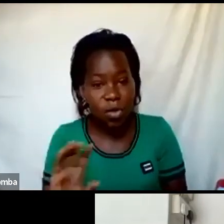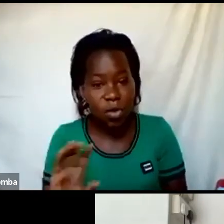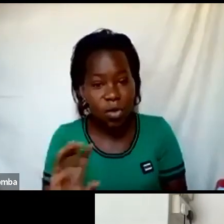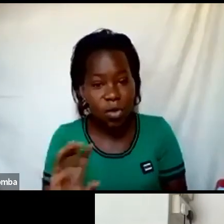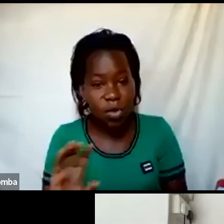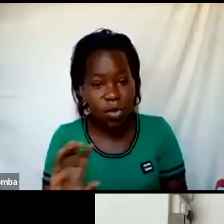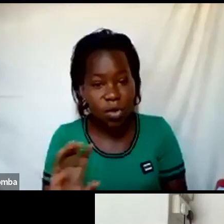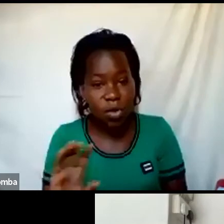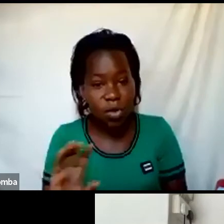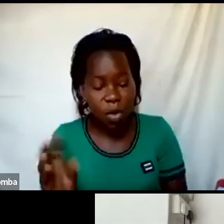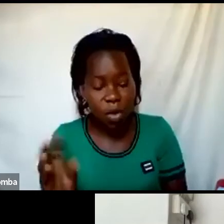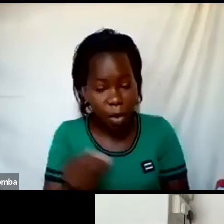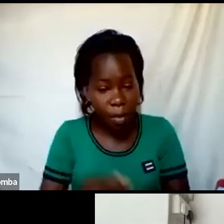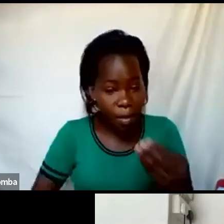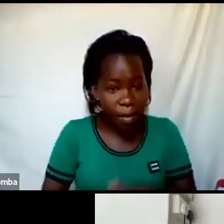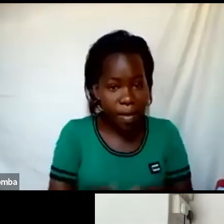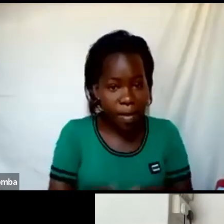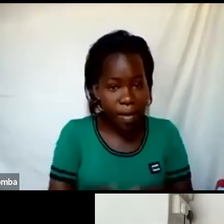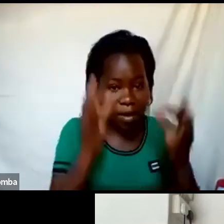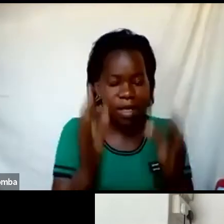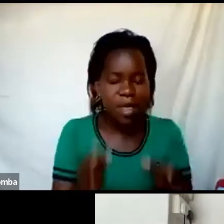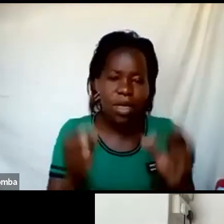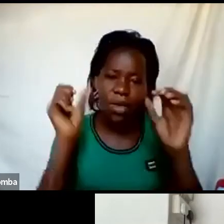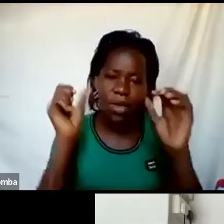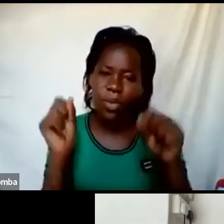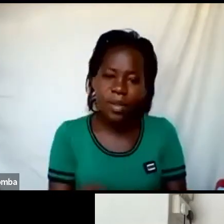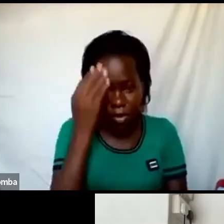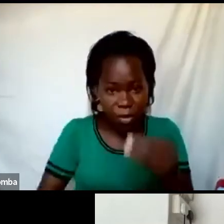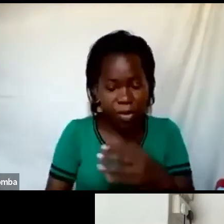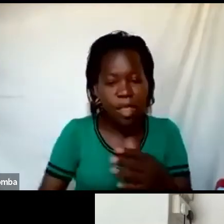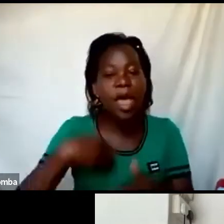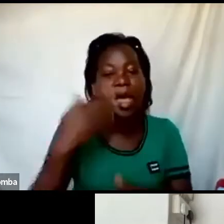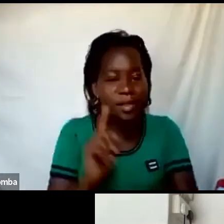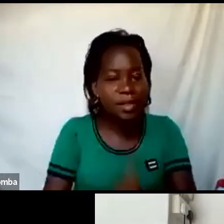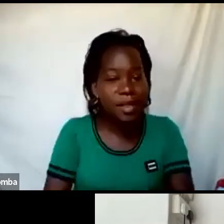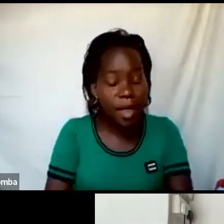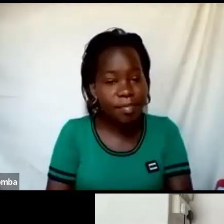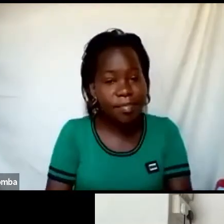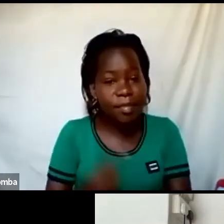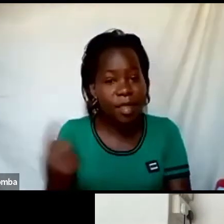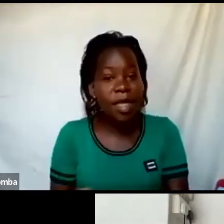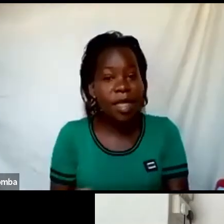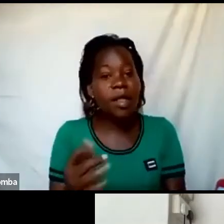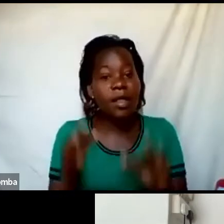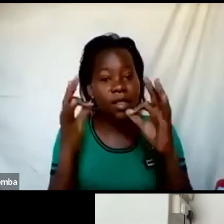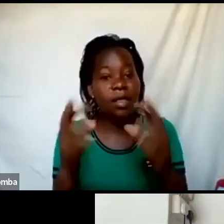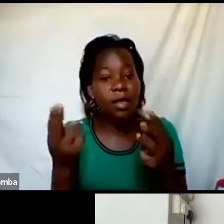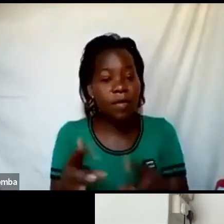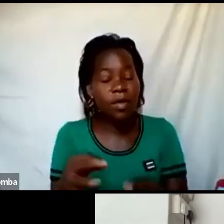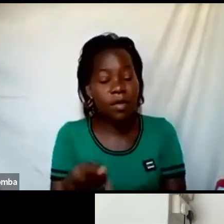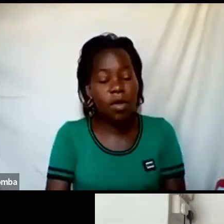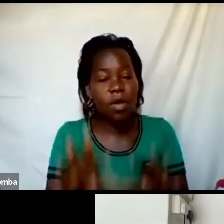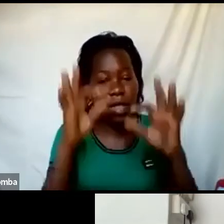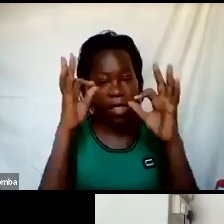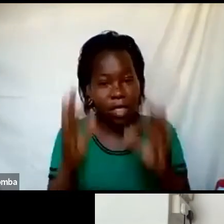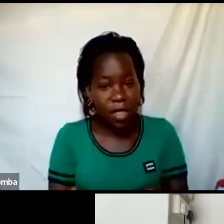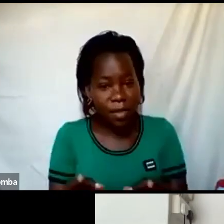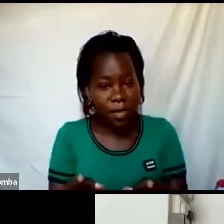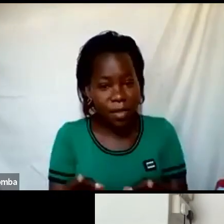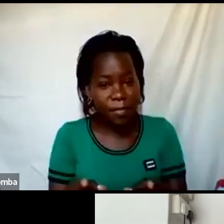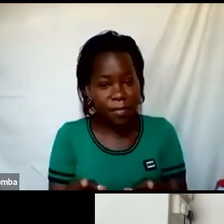that they are able to buy you the next time. And that is only going to happen when your product offers the